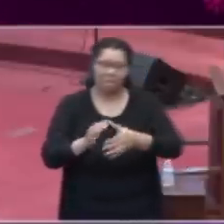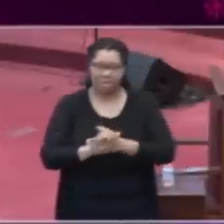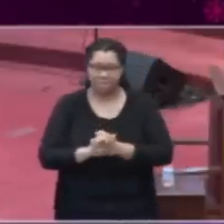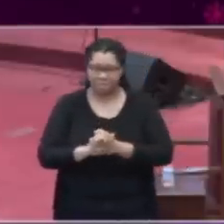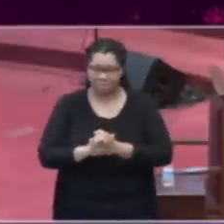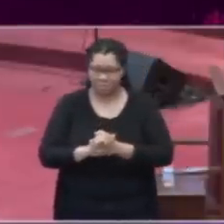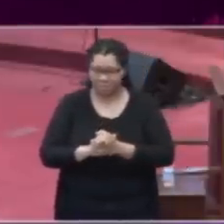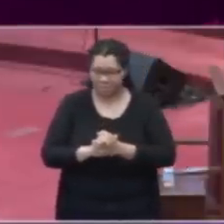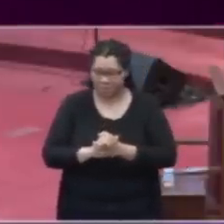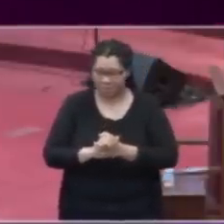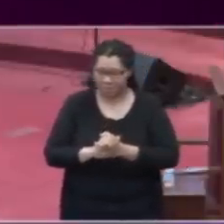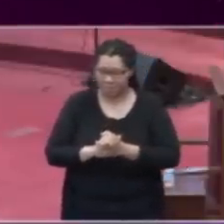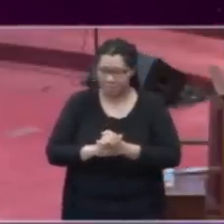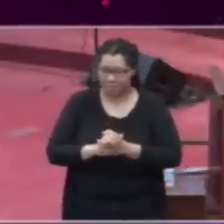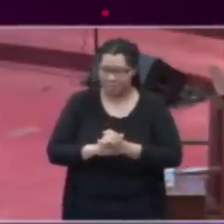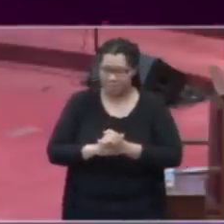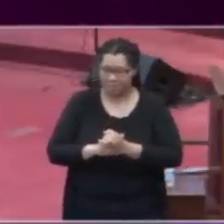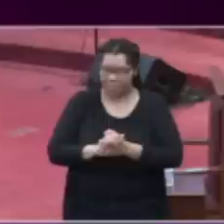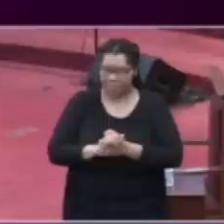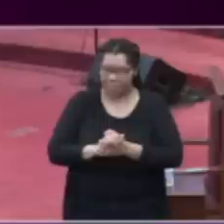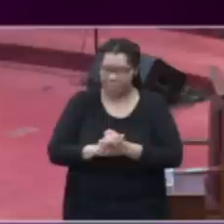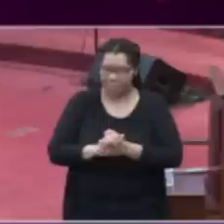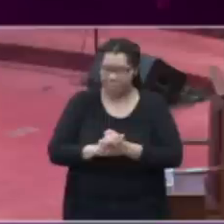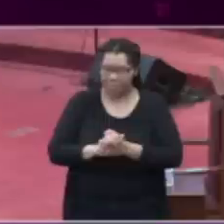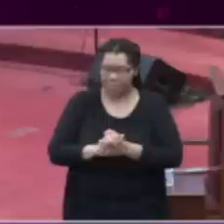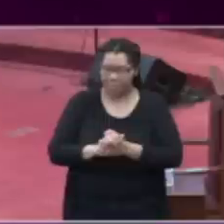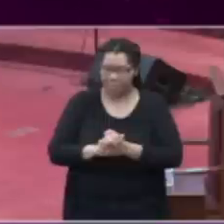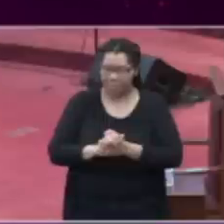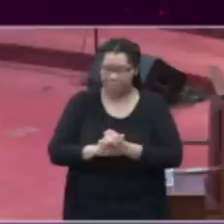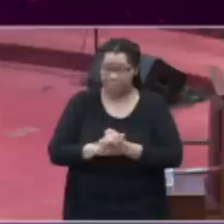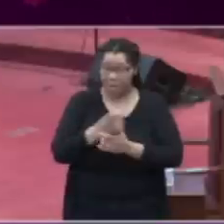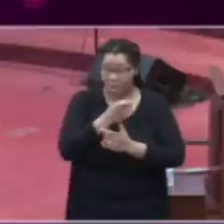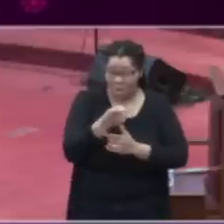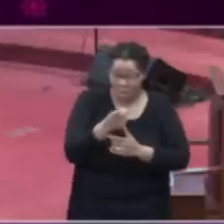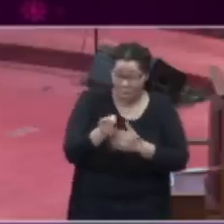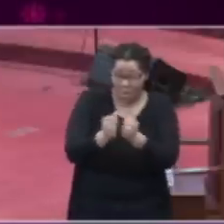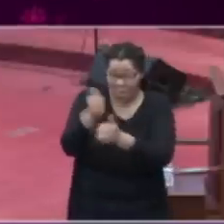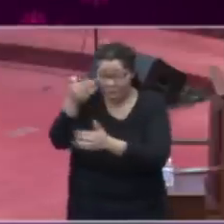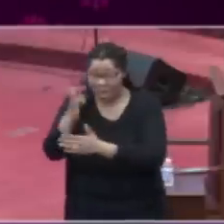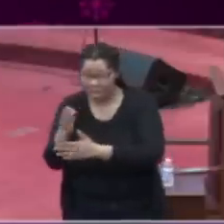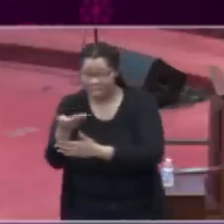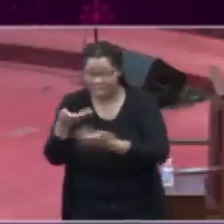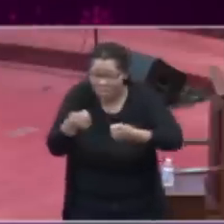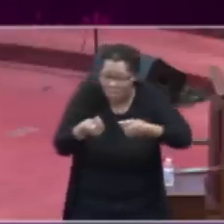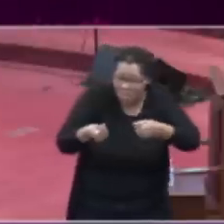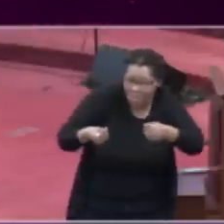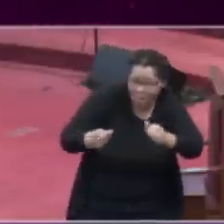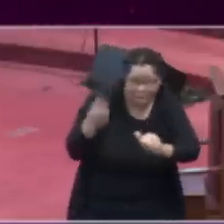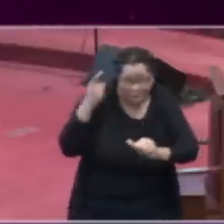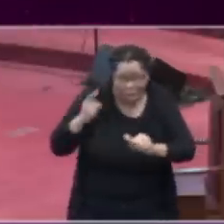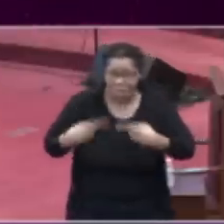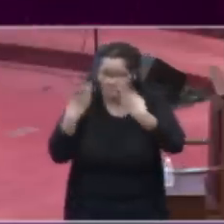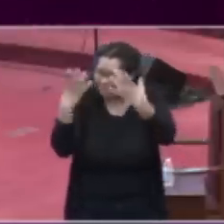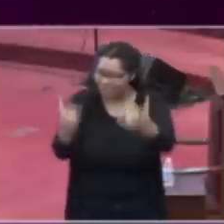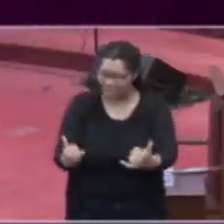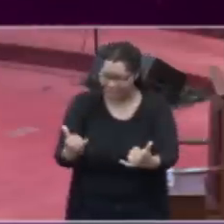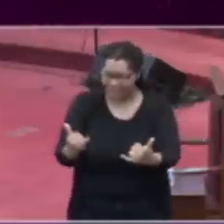and God have fought to do to get you where you are